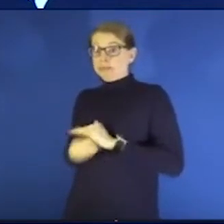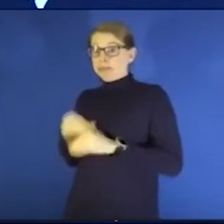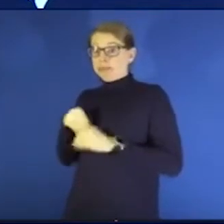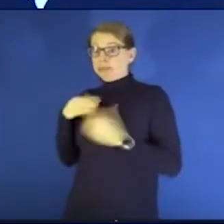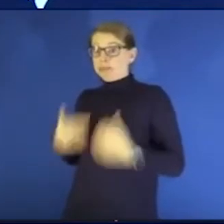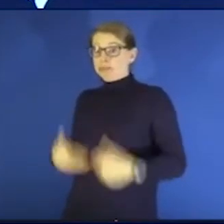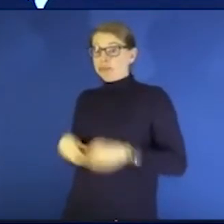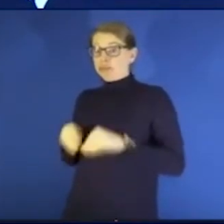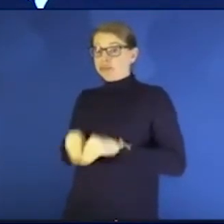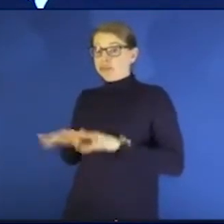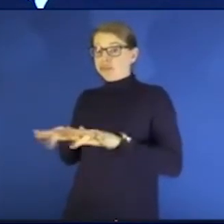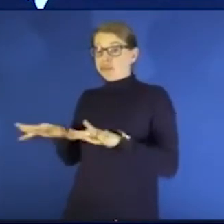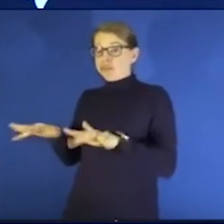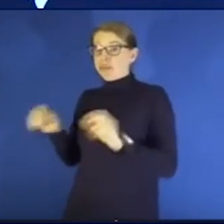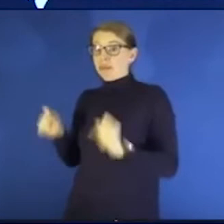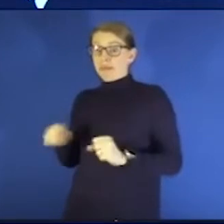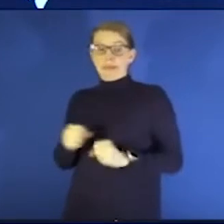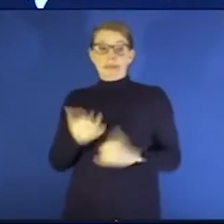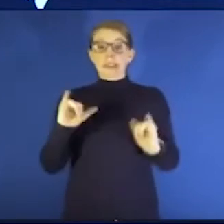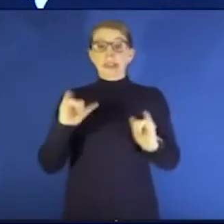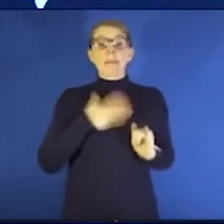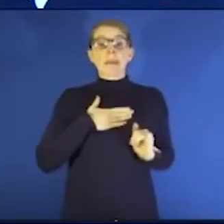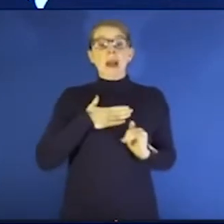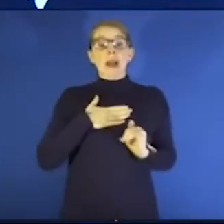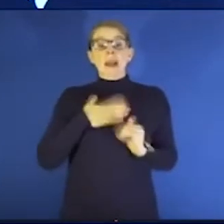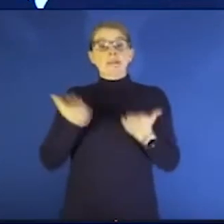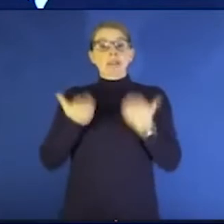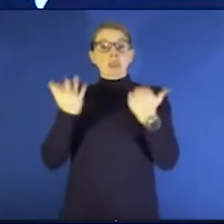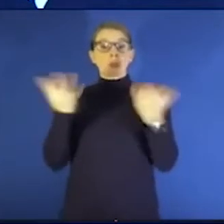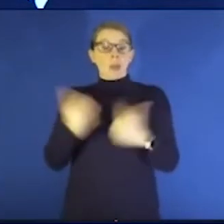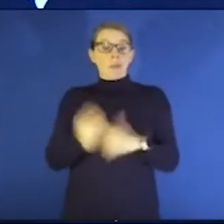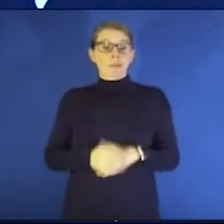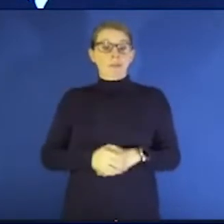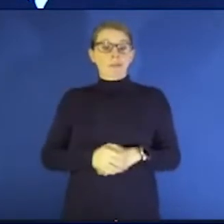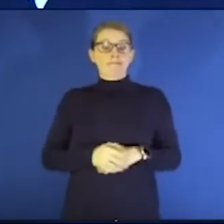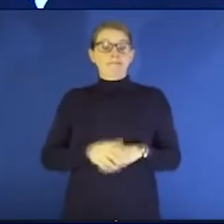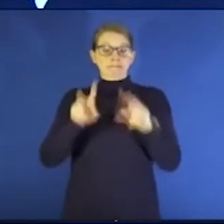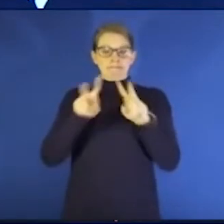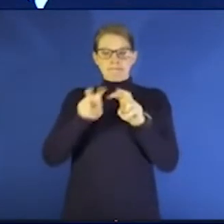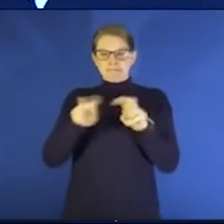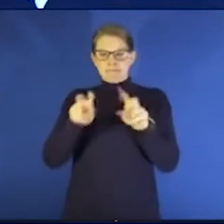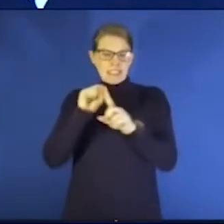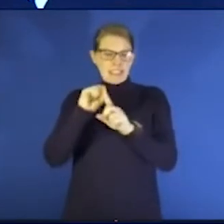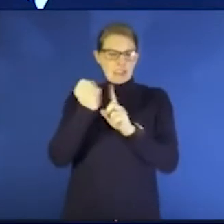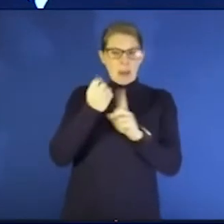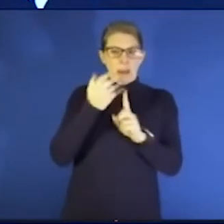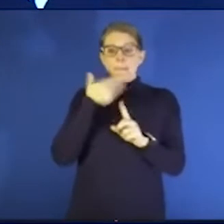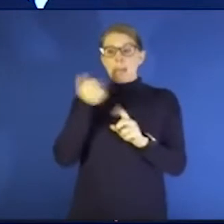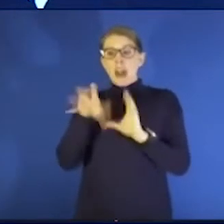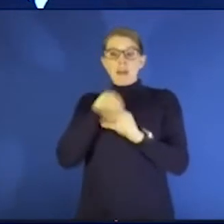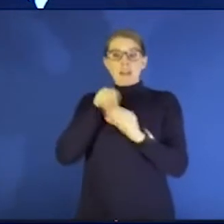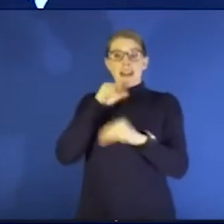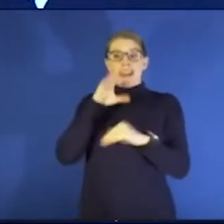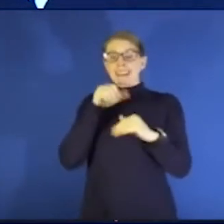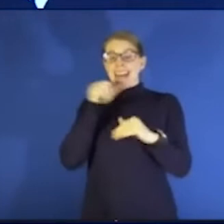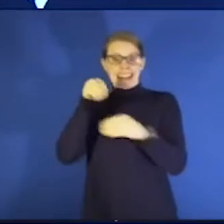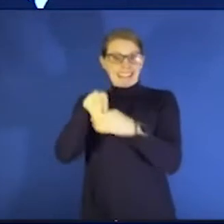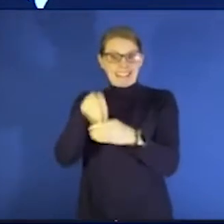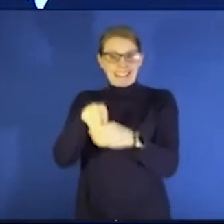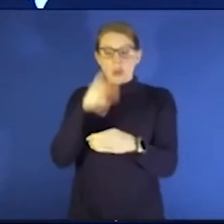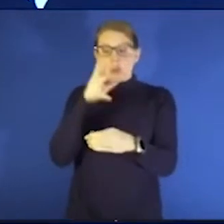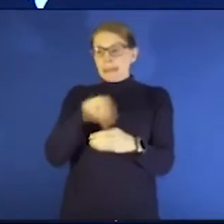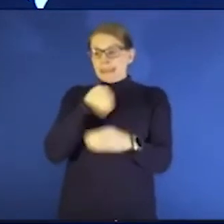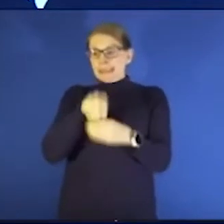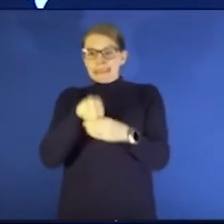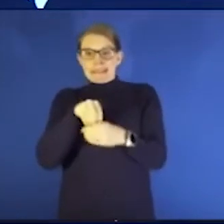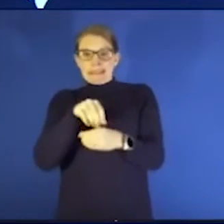the struggle. So my advice is, man, take stock of your situation. You're always better outside than inside. If you're going to be inside and you're not actively eating or